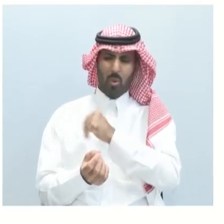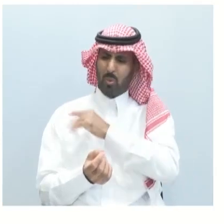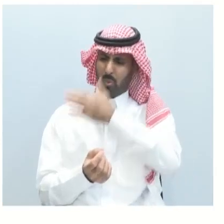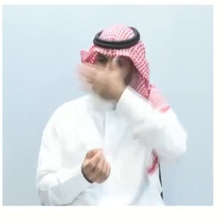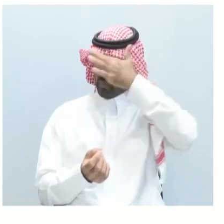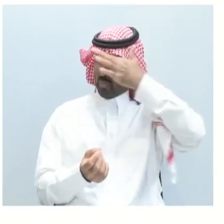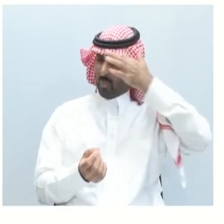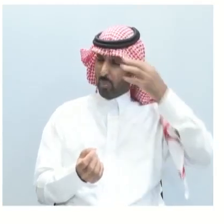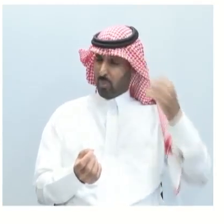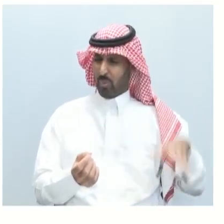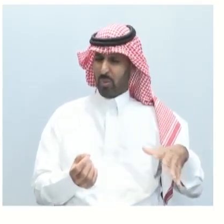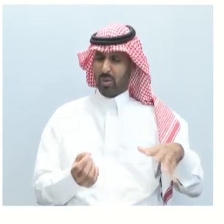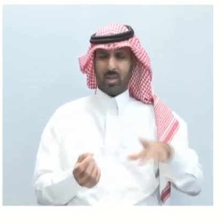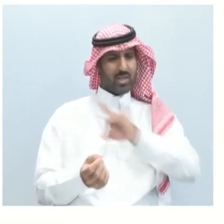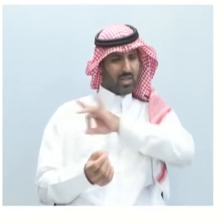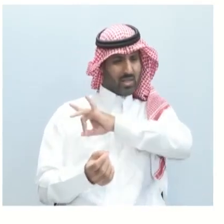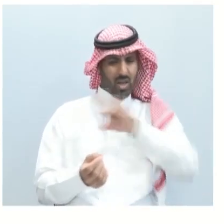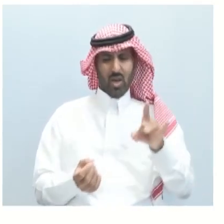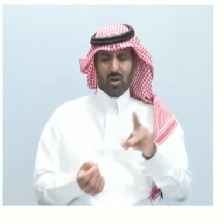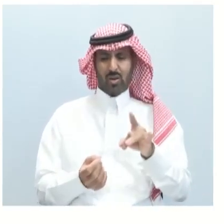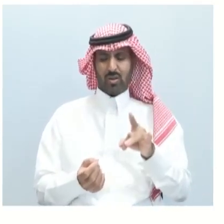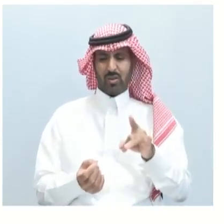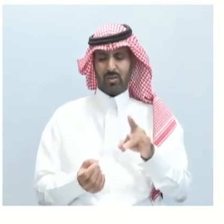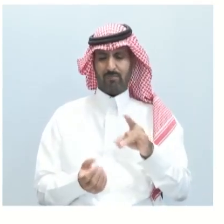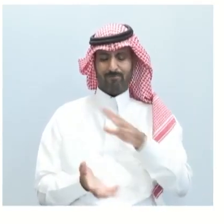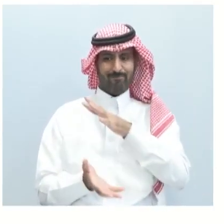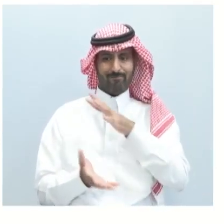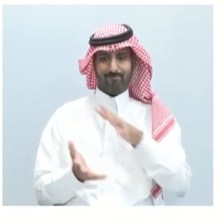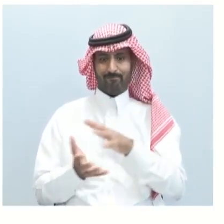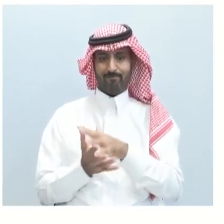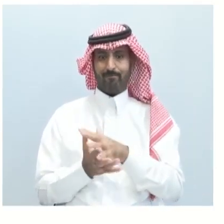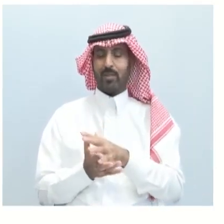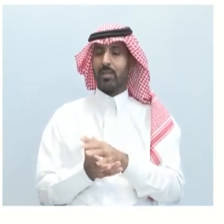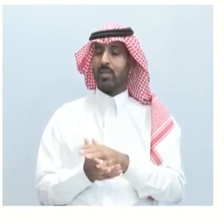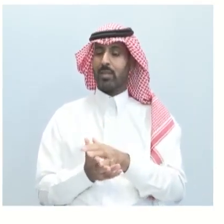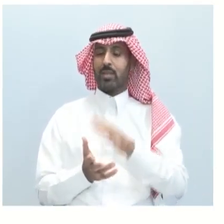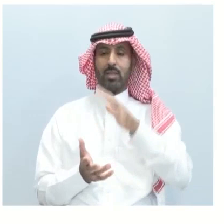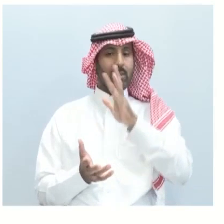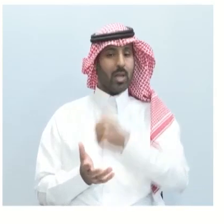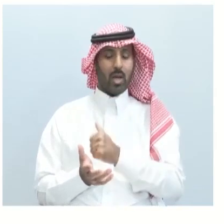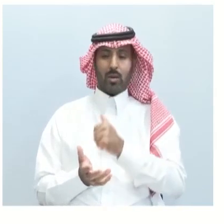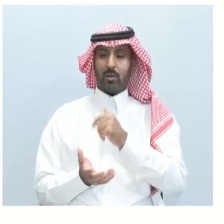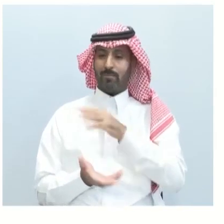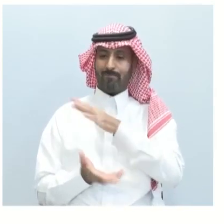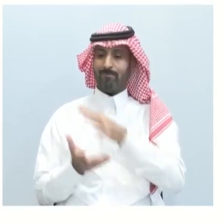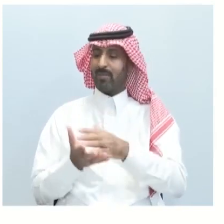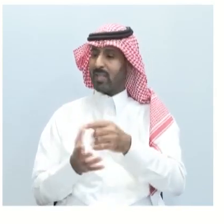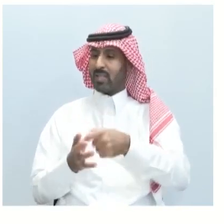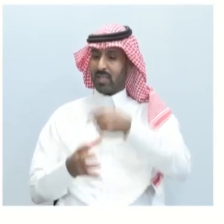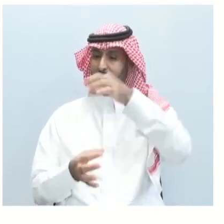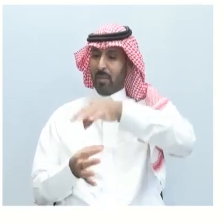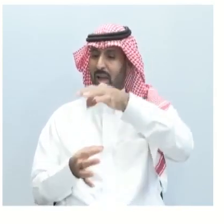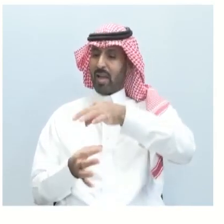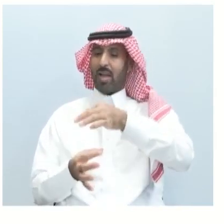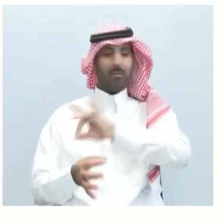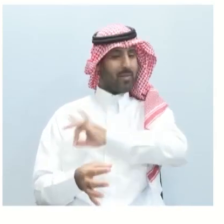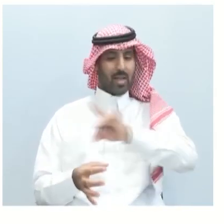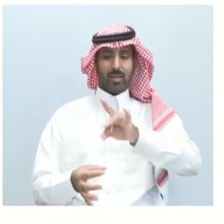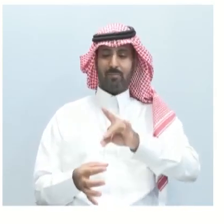phrase, which means no problem. And we have here, not my cup of tea. Now we have here, you